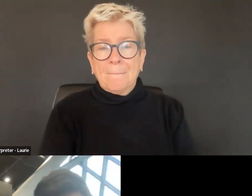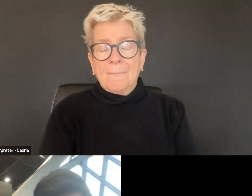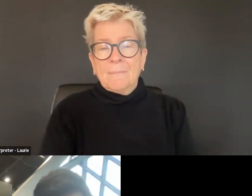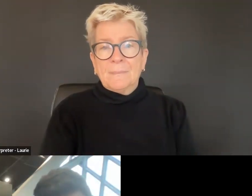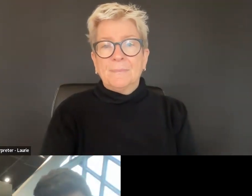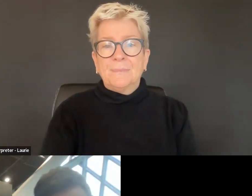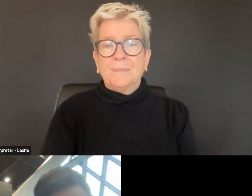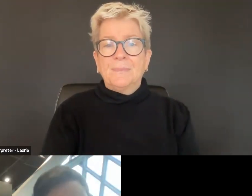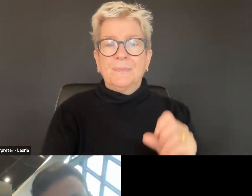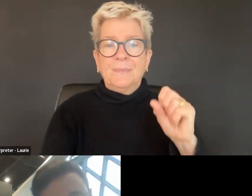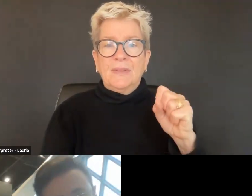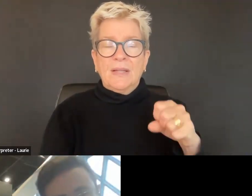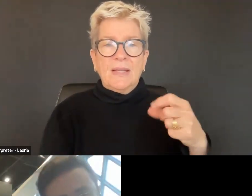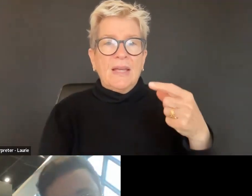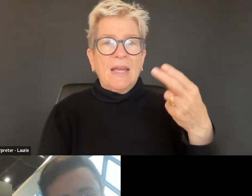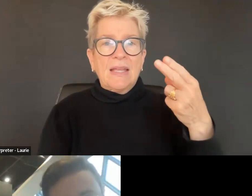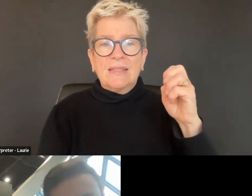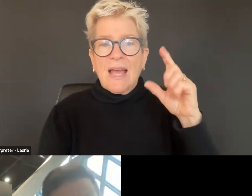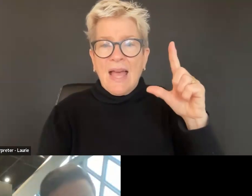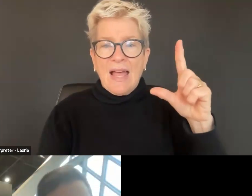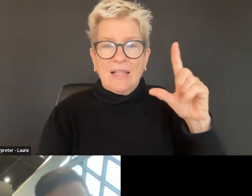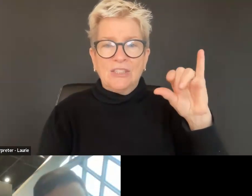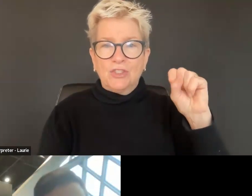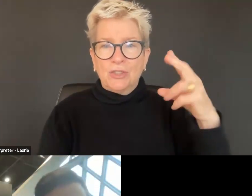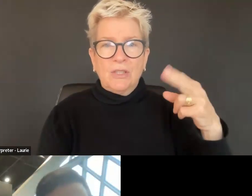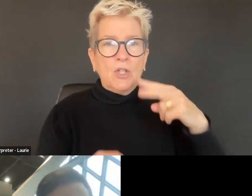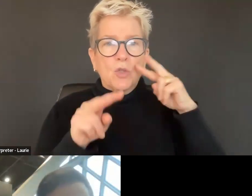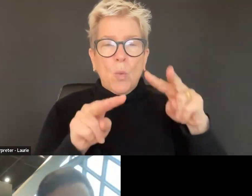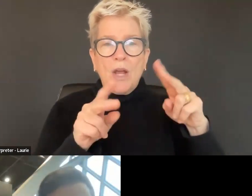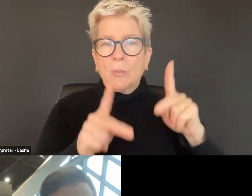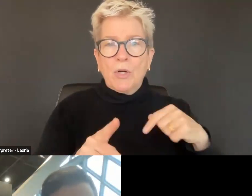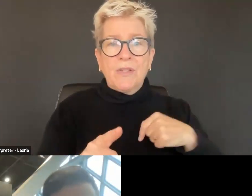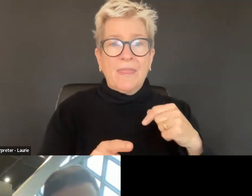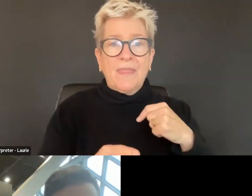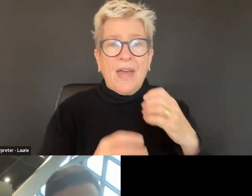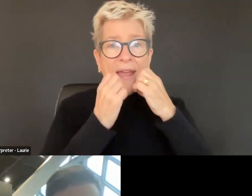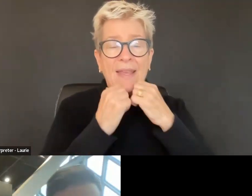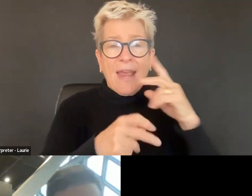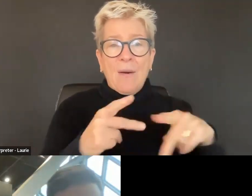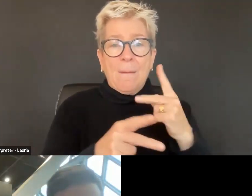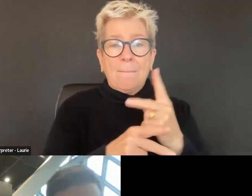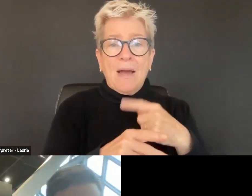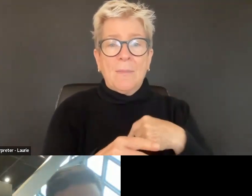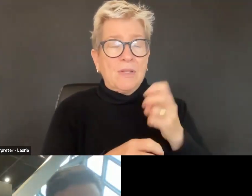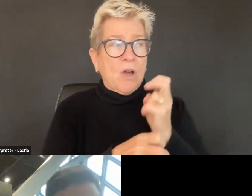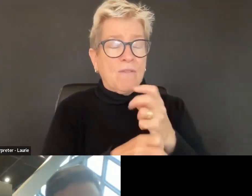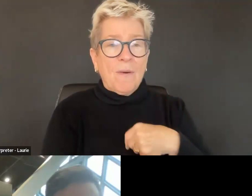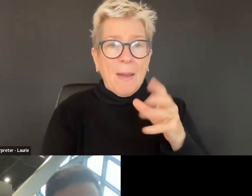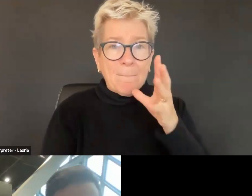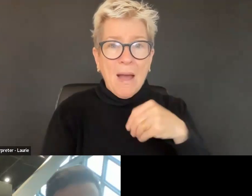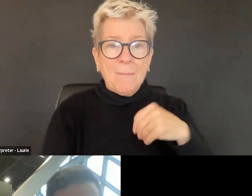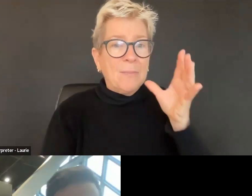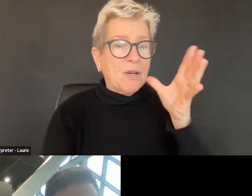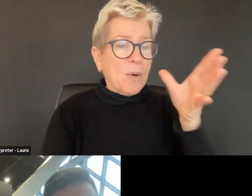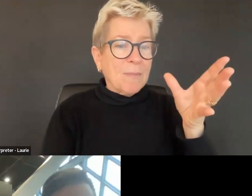So yeah, it's been hellish to watch someone I care about go through this process. And it's been incredibly hard for my mom and my grandmother, who are like, we